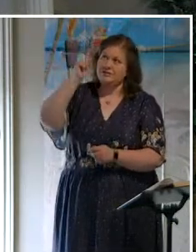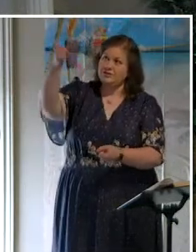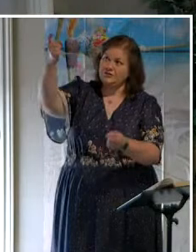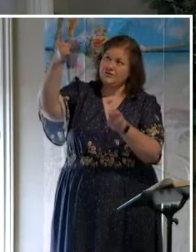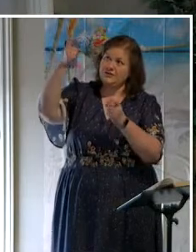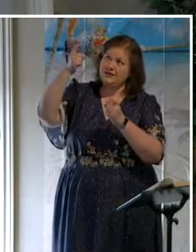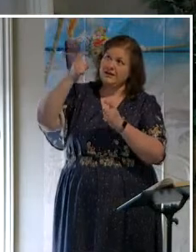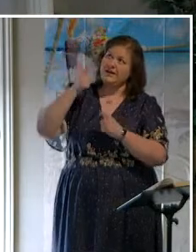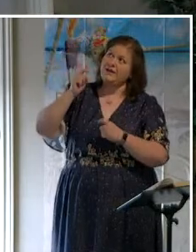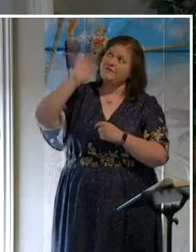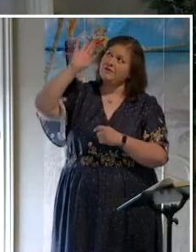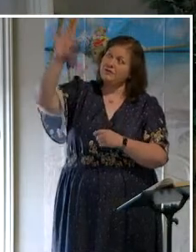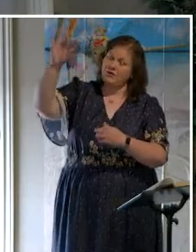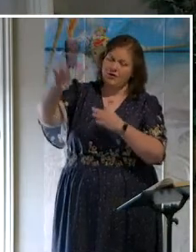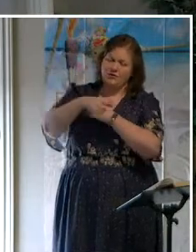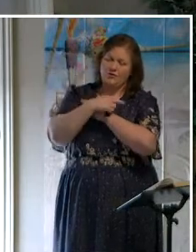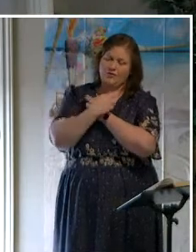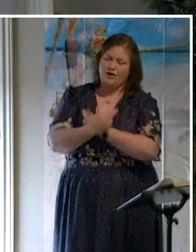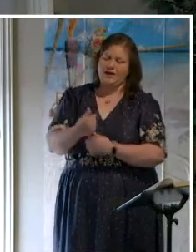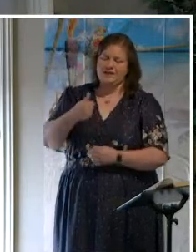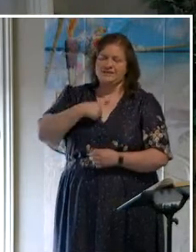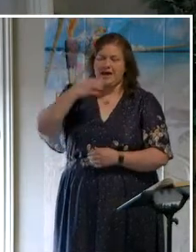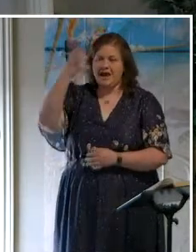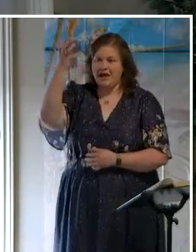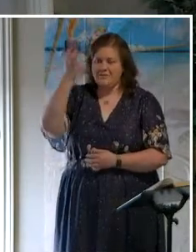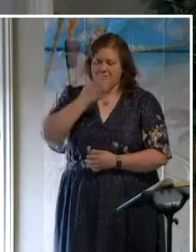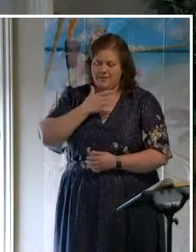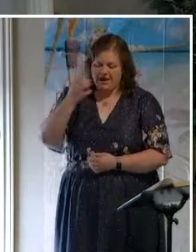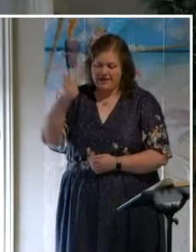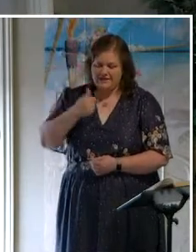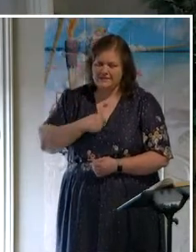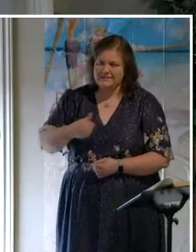rest. I am amazed. I am